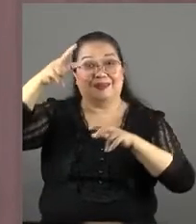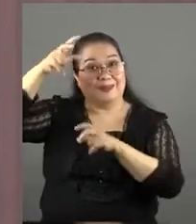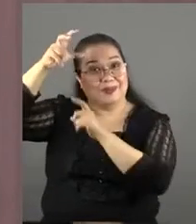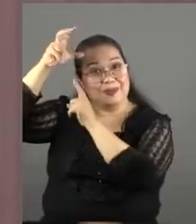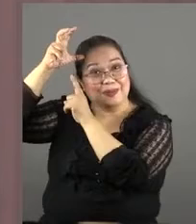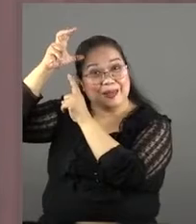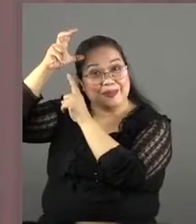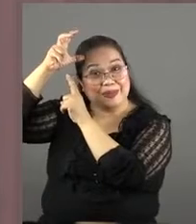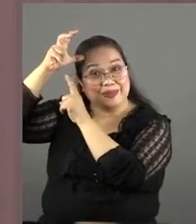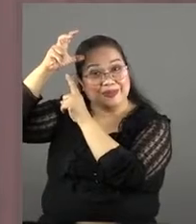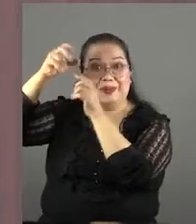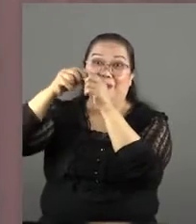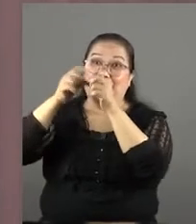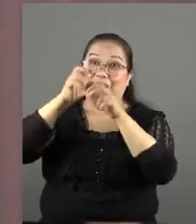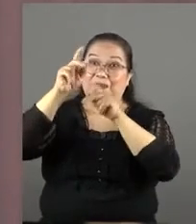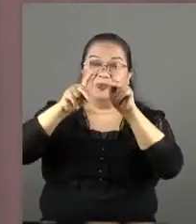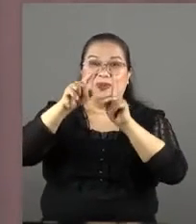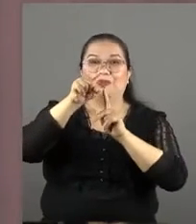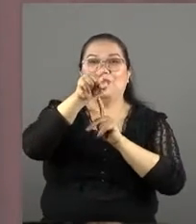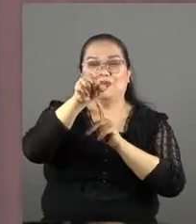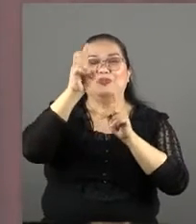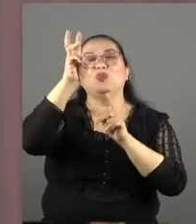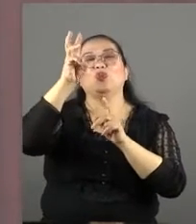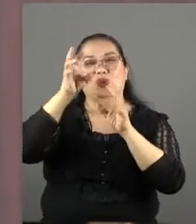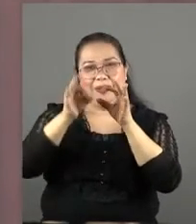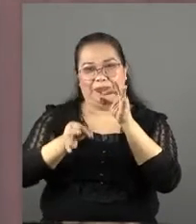people, they will be judged.